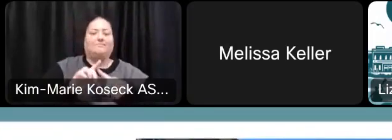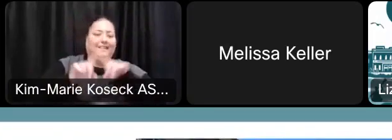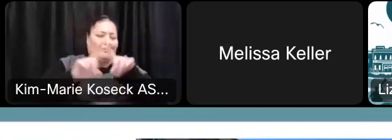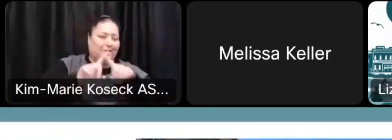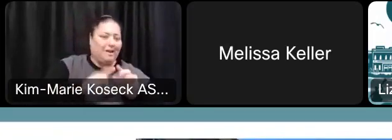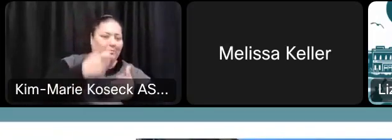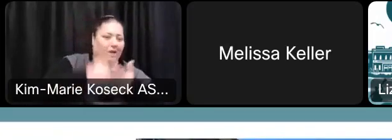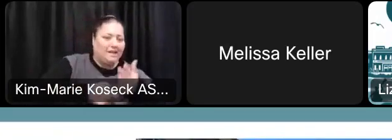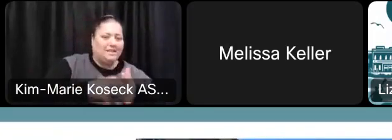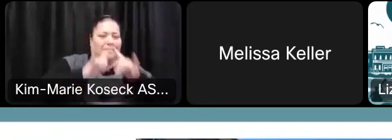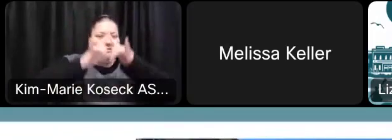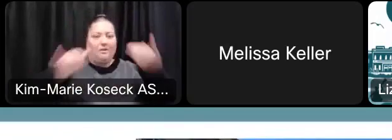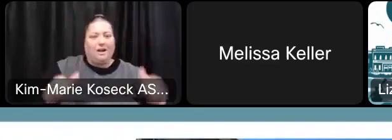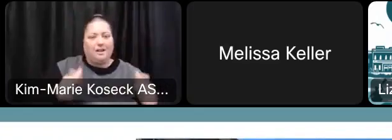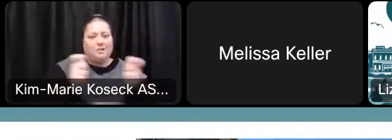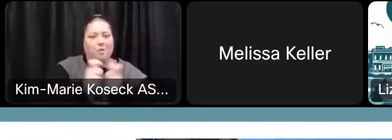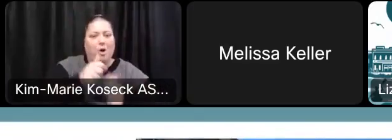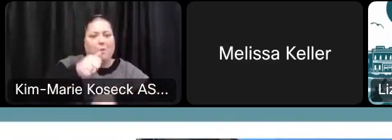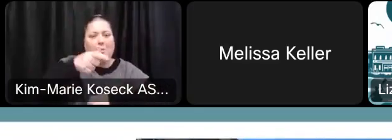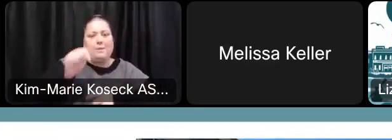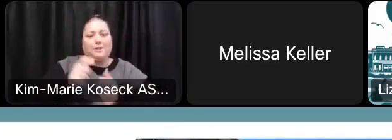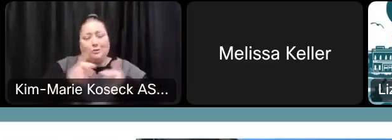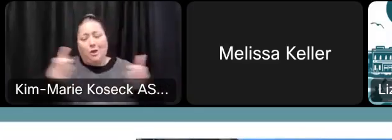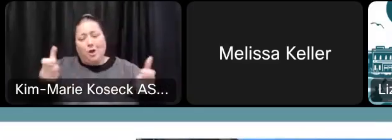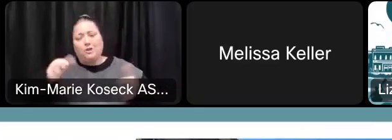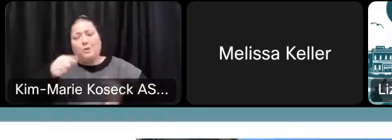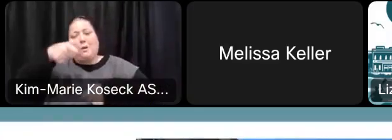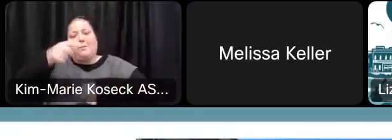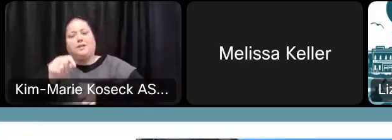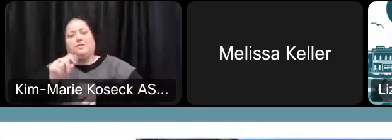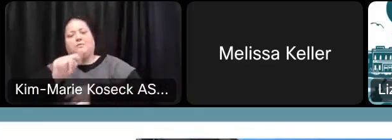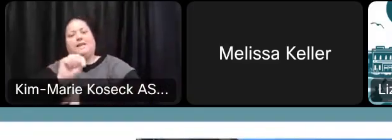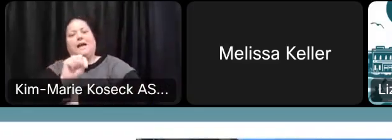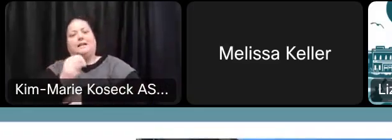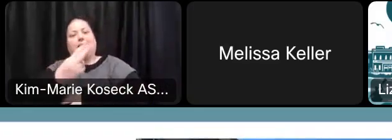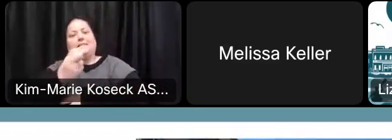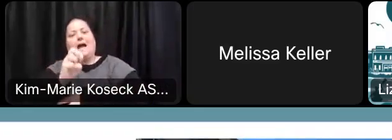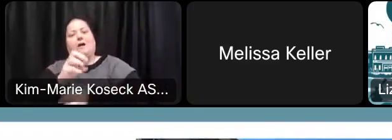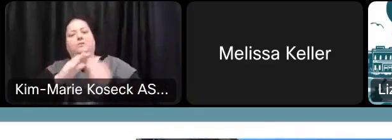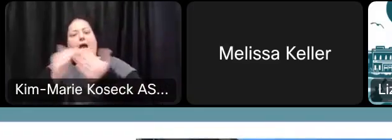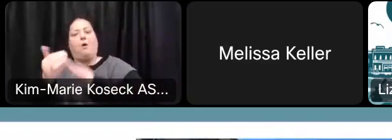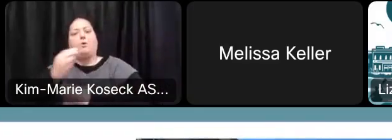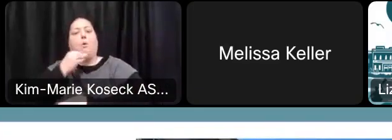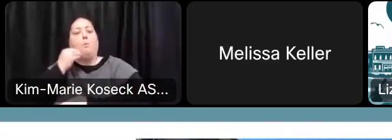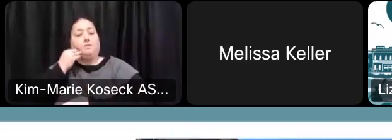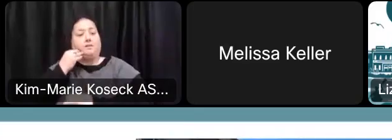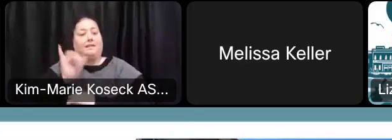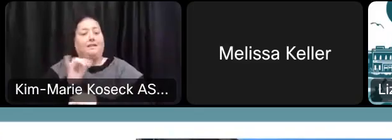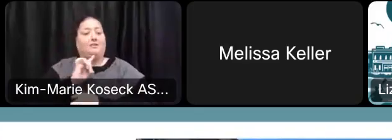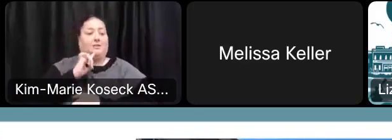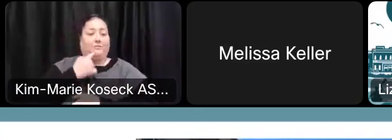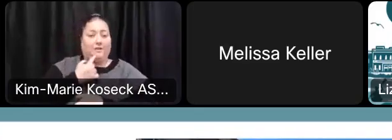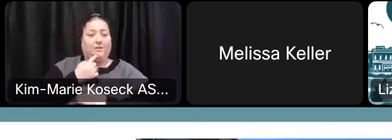different varieties, from small apartments to large apartments to townhomes. Again, these are the critical investments